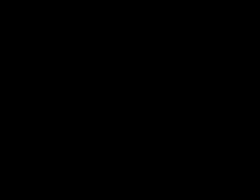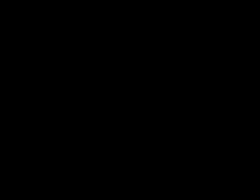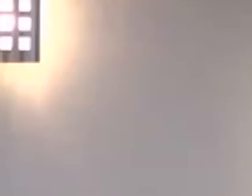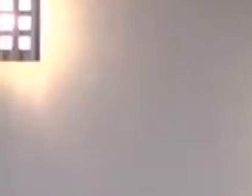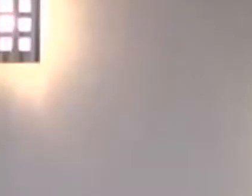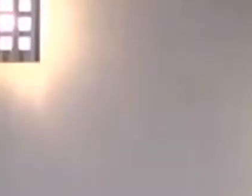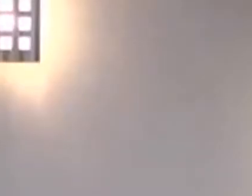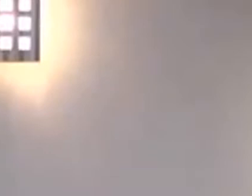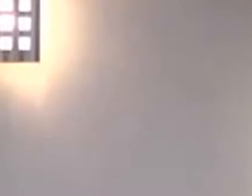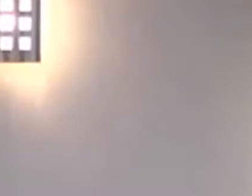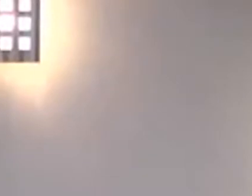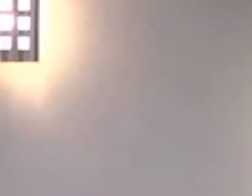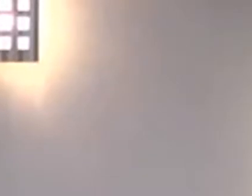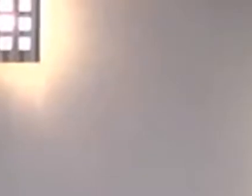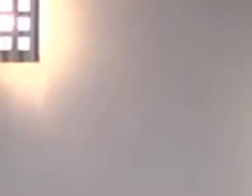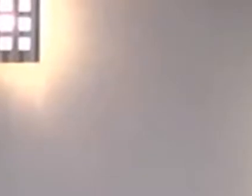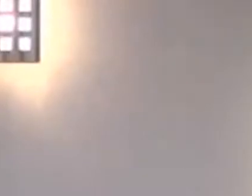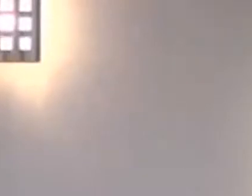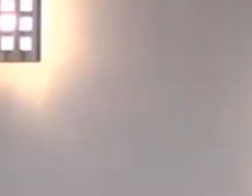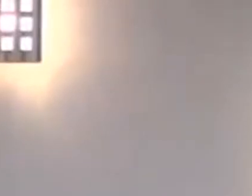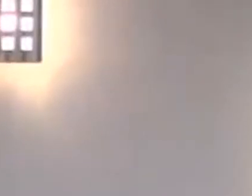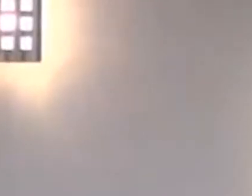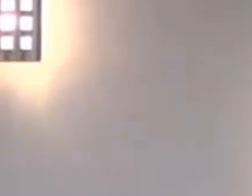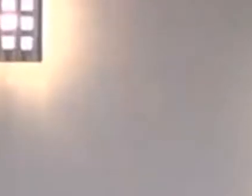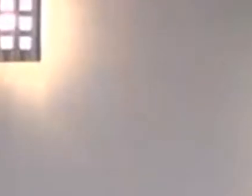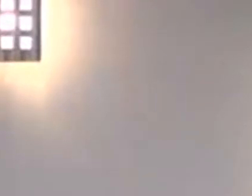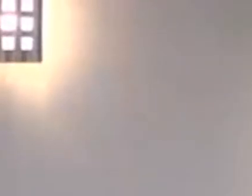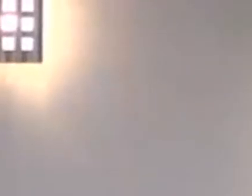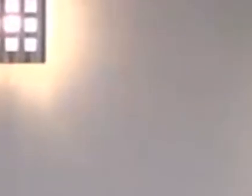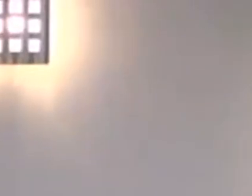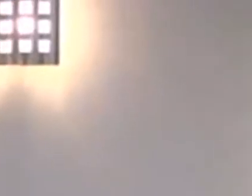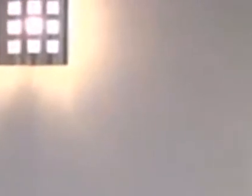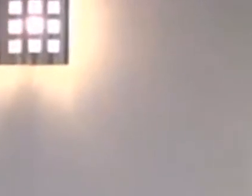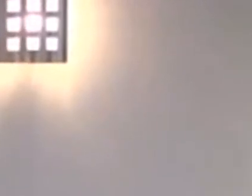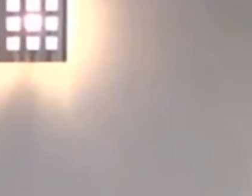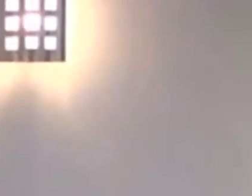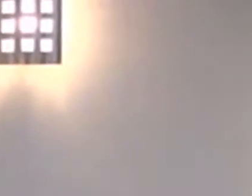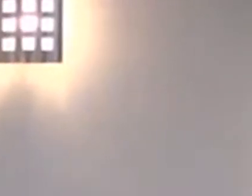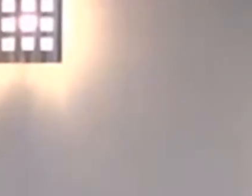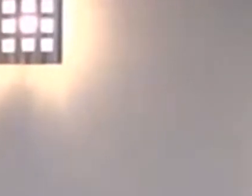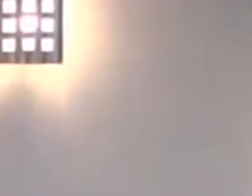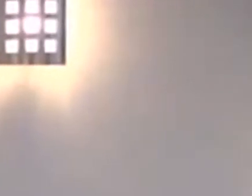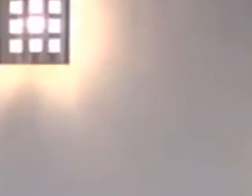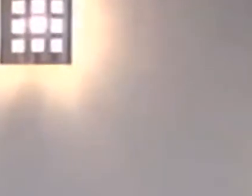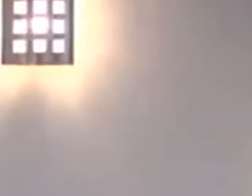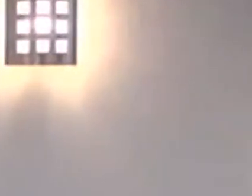Thank you. And Superintendent Maldonado, please lead us in the Pledge of Allegiance.